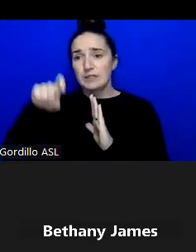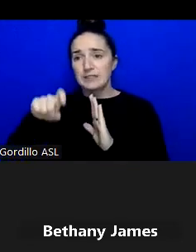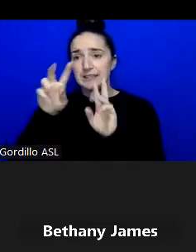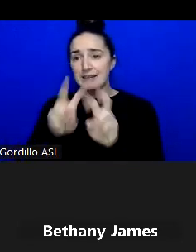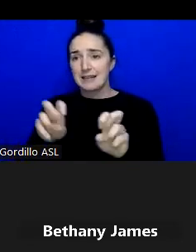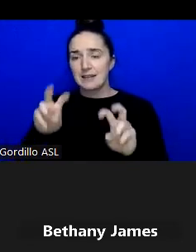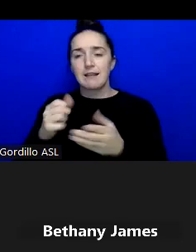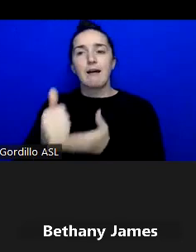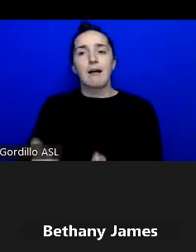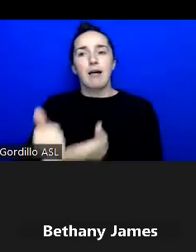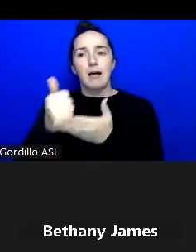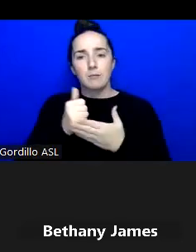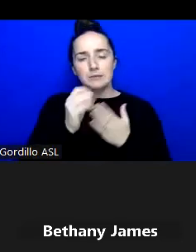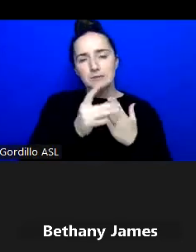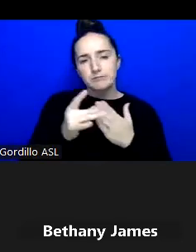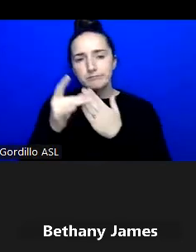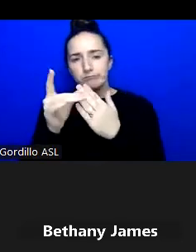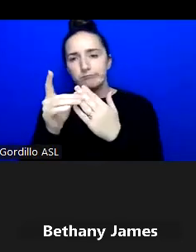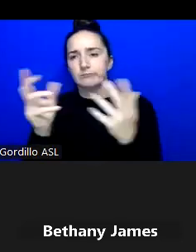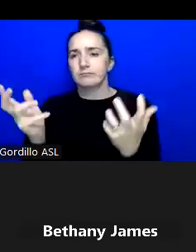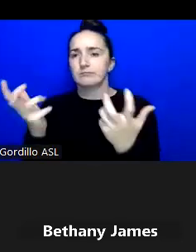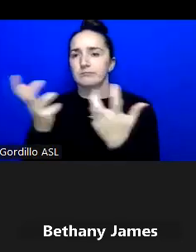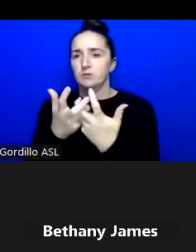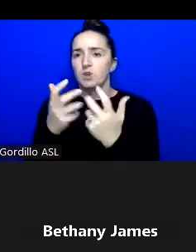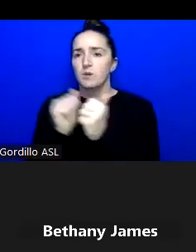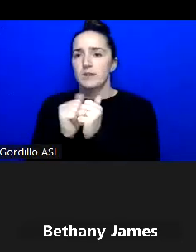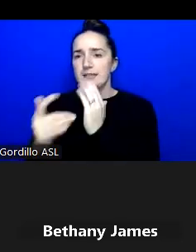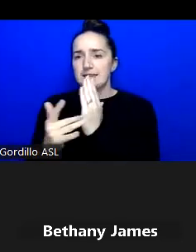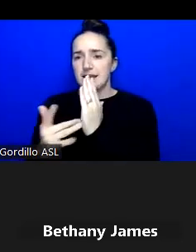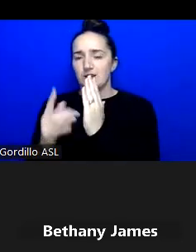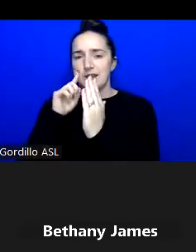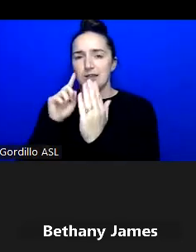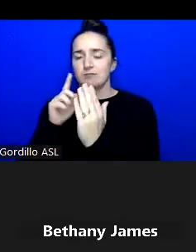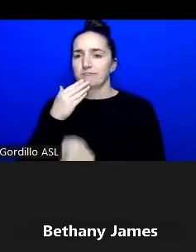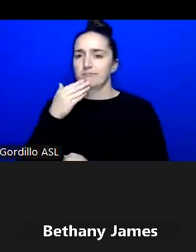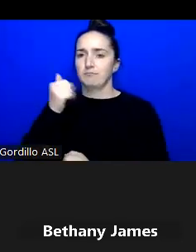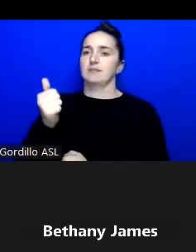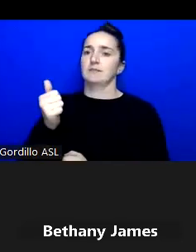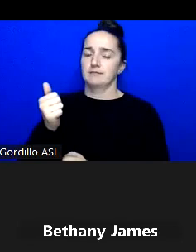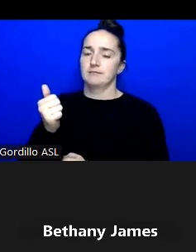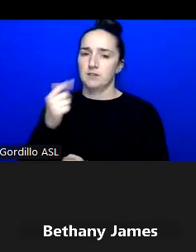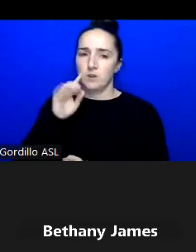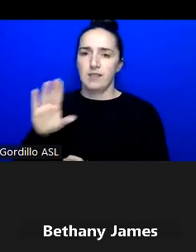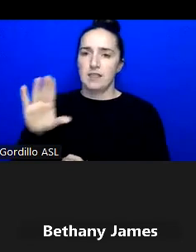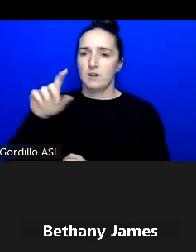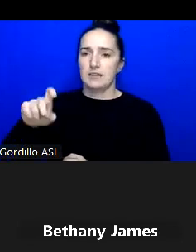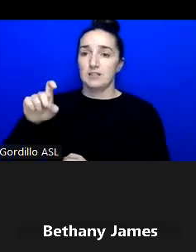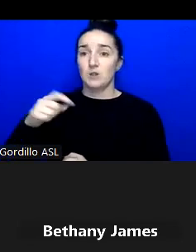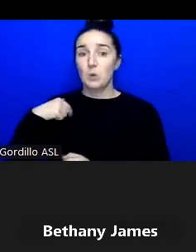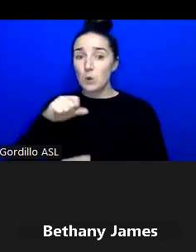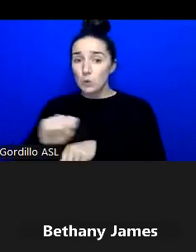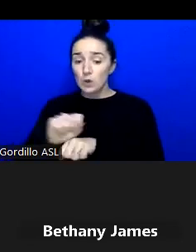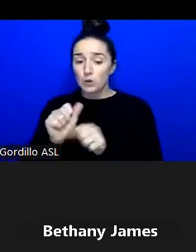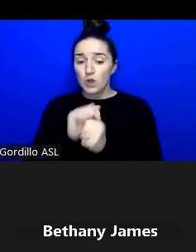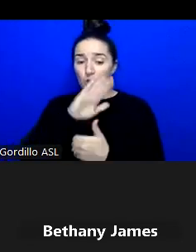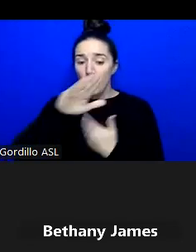to direct the patient to the technology that we think is going to best serve their needs. And we do work with all the major manufacturers. Not everybody does that.